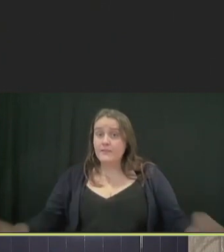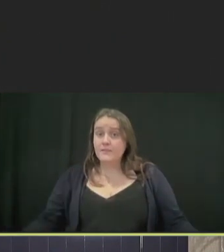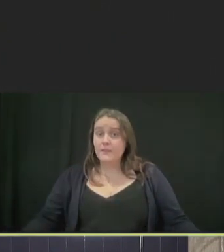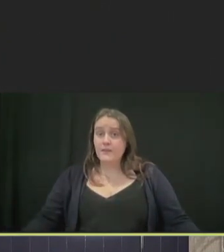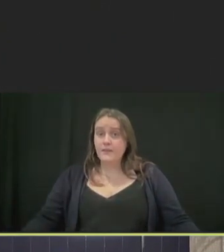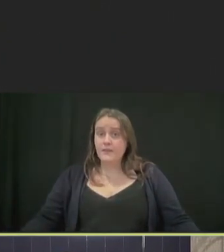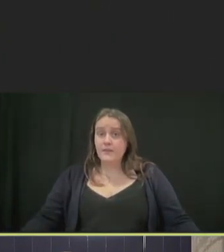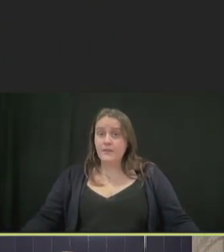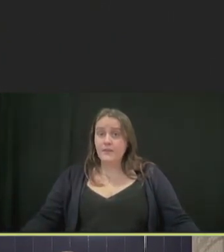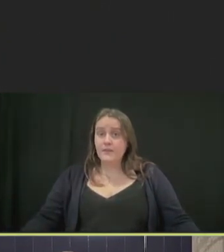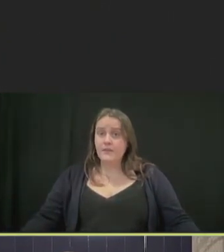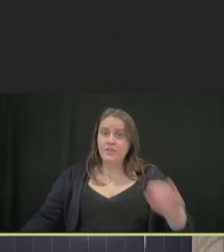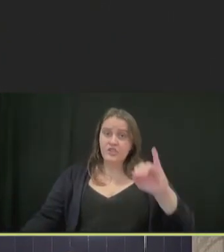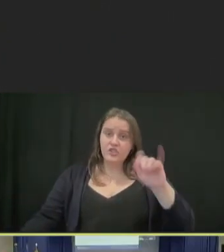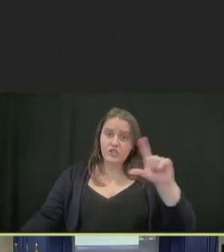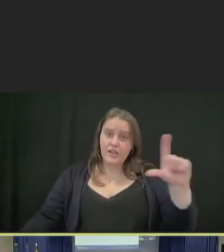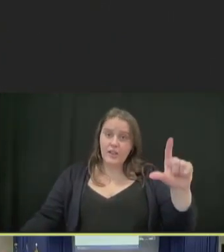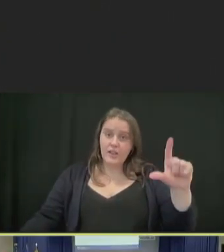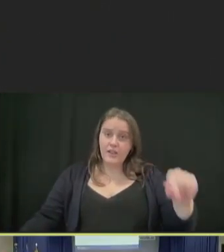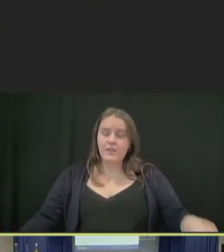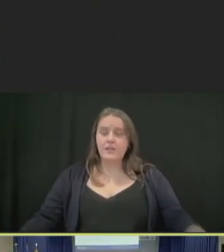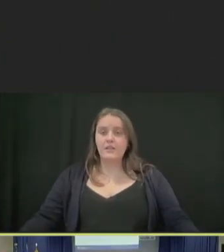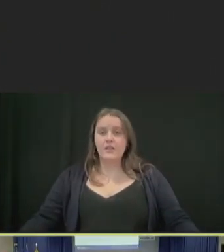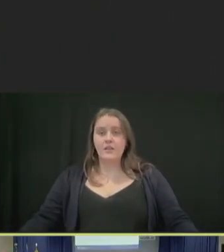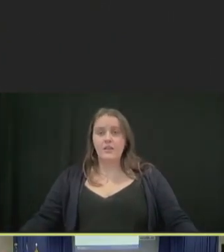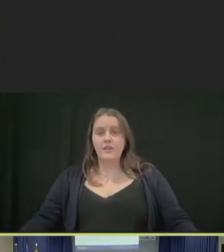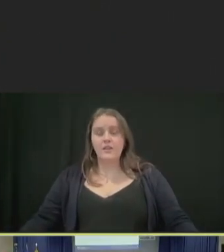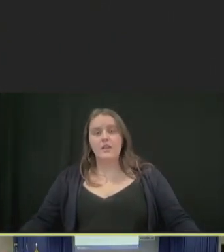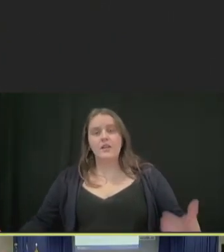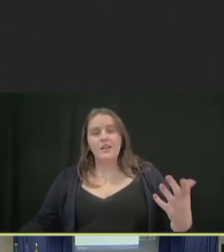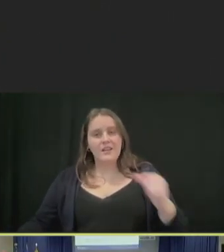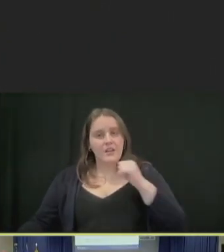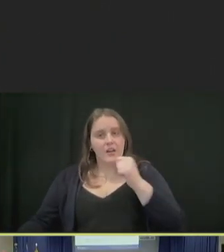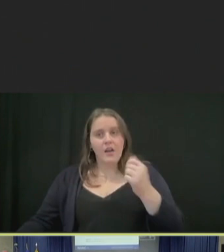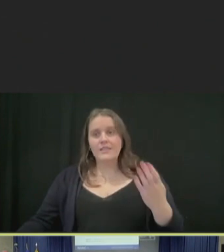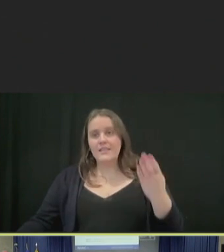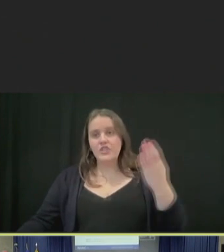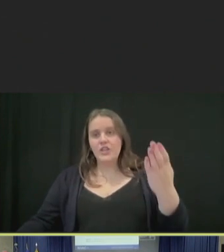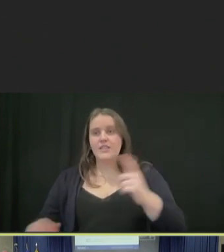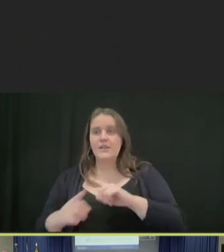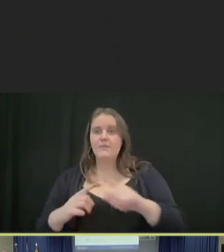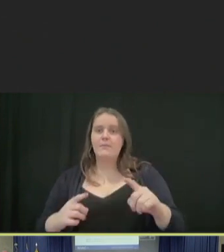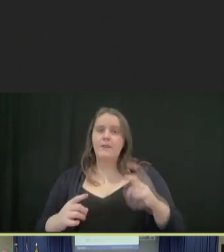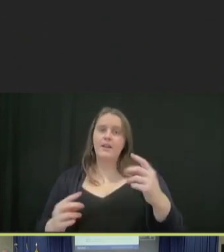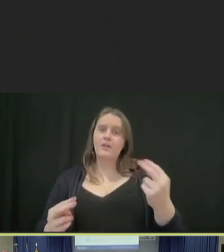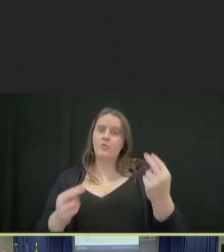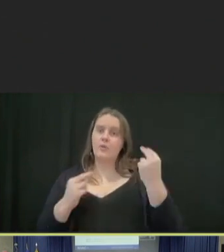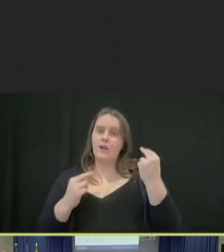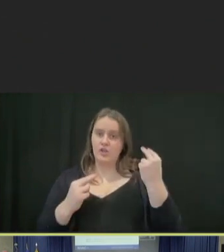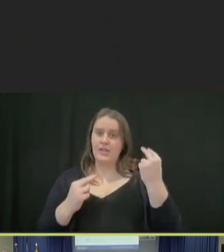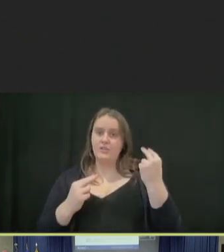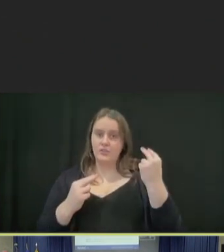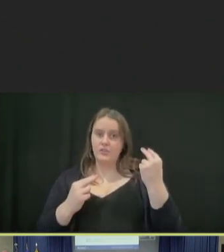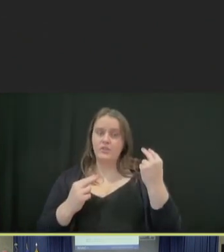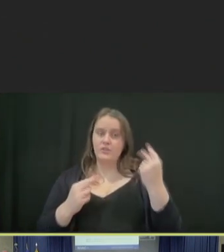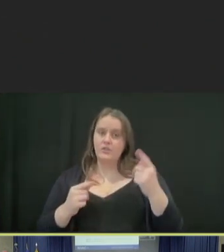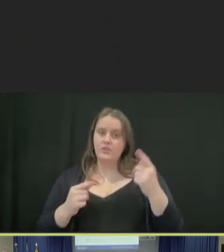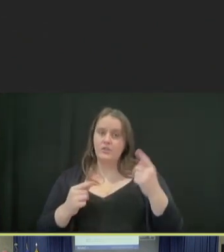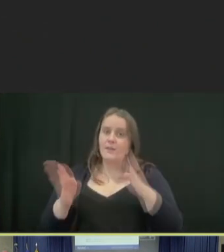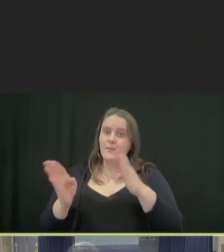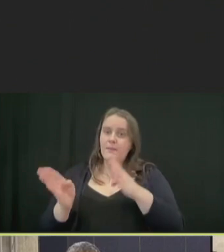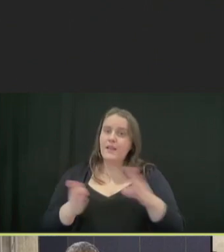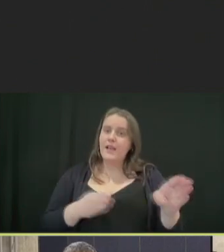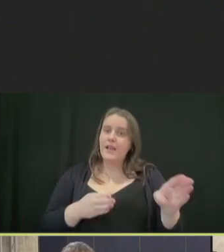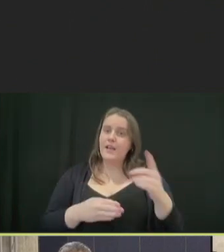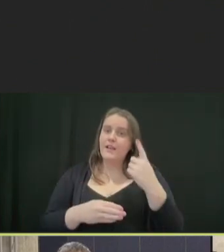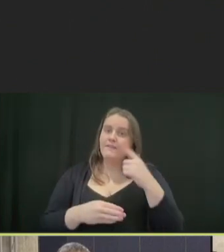Jill, please. Not necessarily a suggestion, but a recollection that during the planning for the vaccine